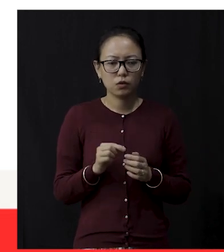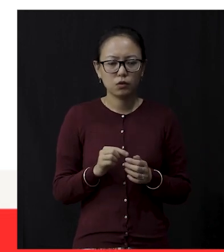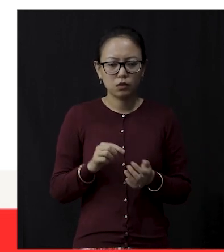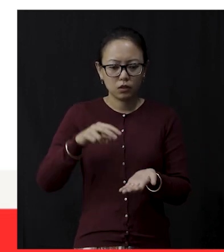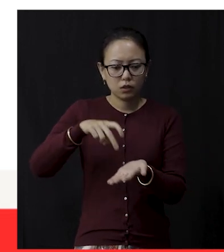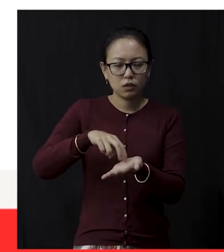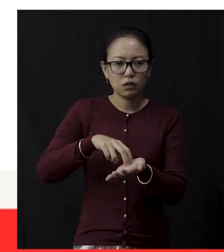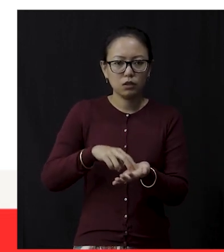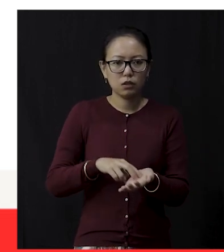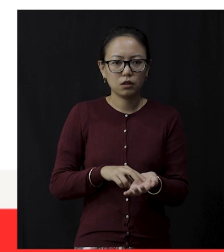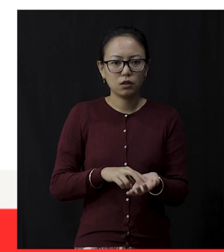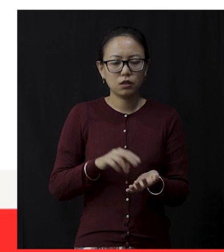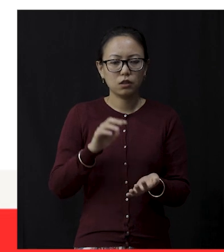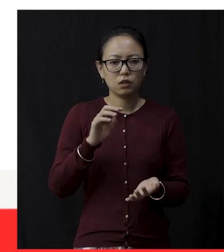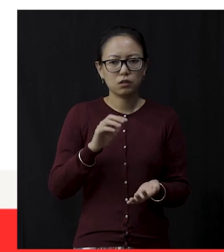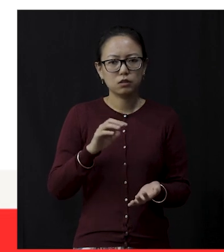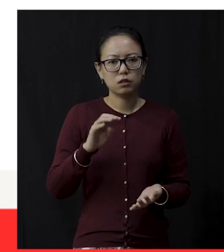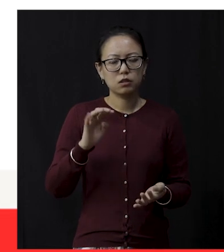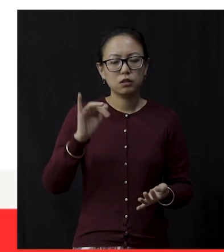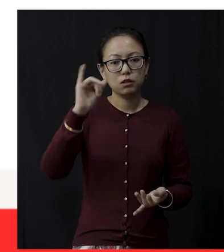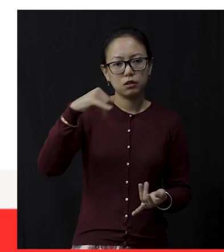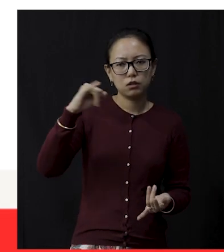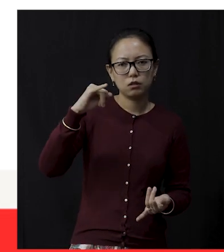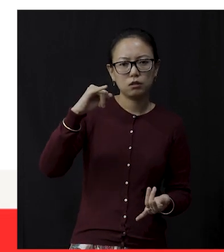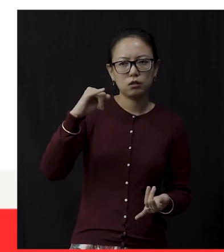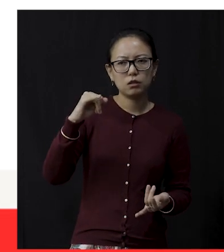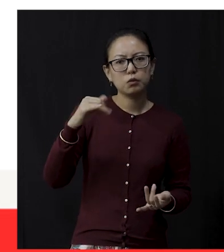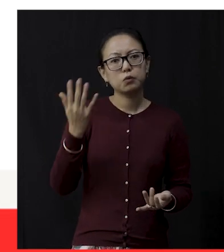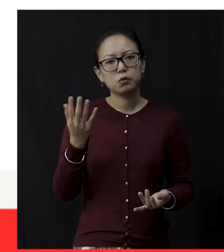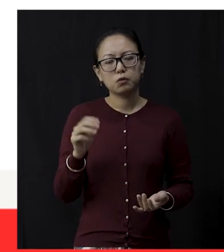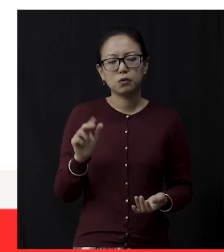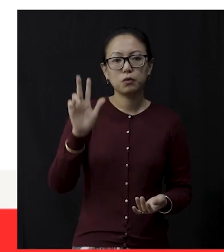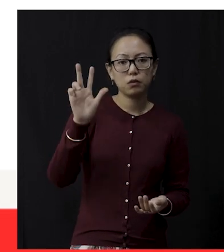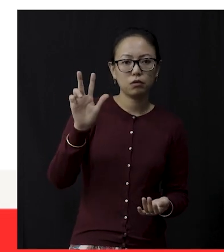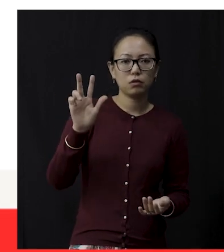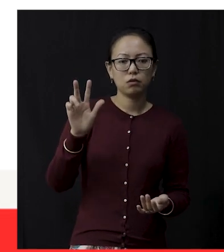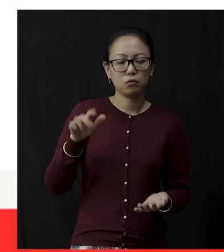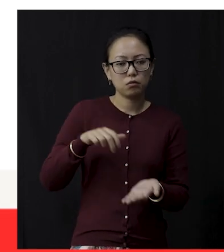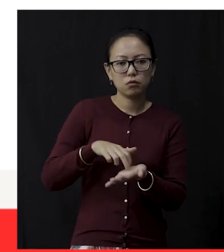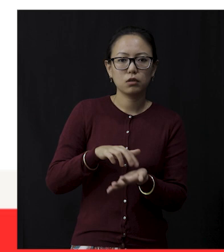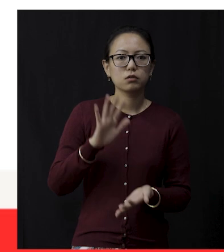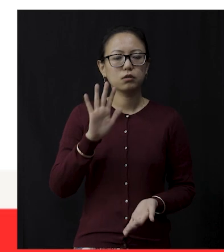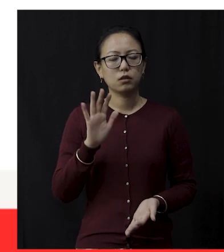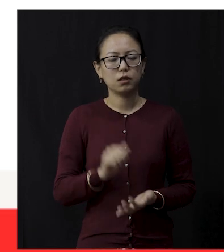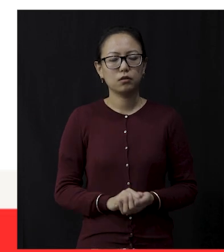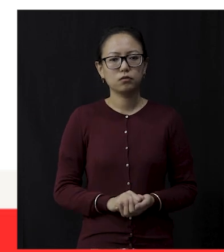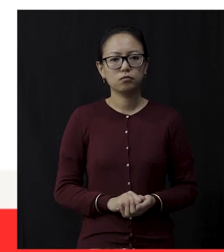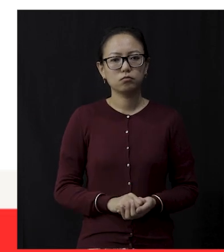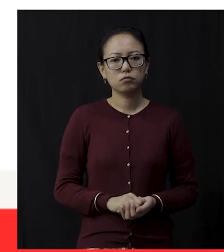okay? Okay, so students, we have learned about the body features of different